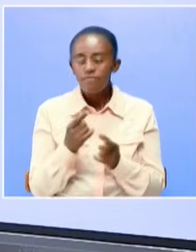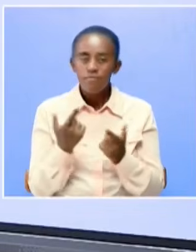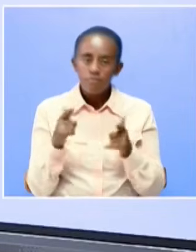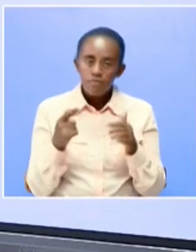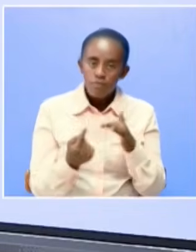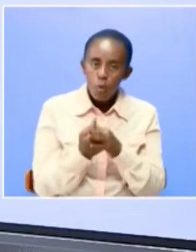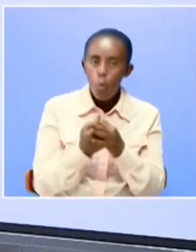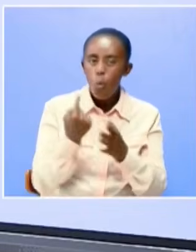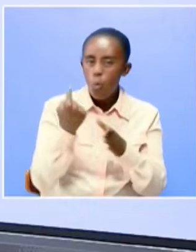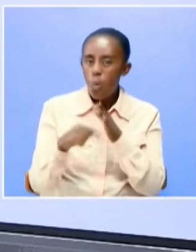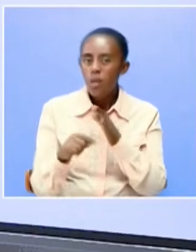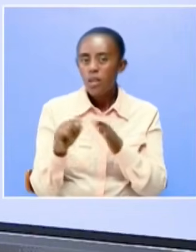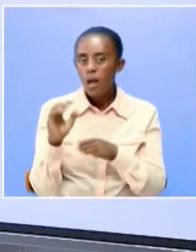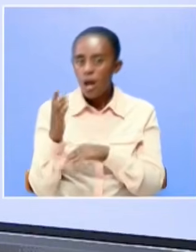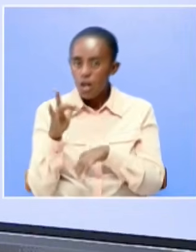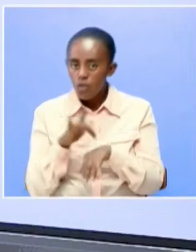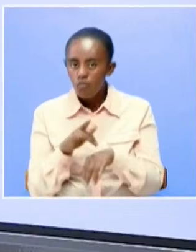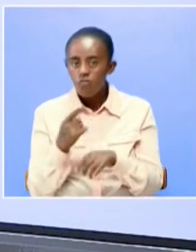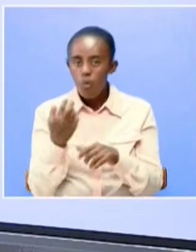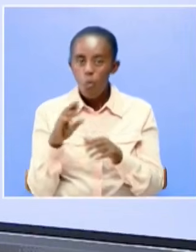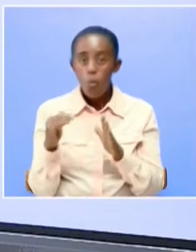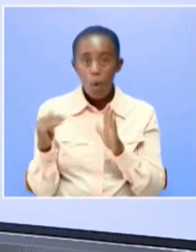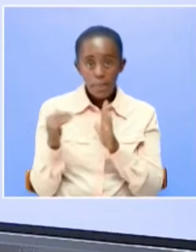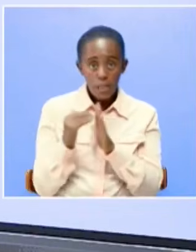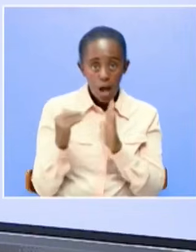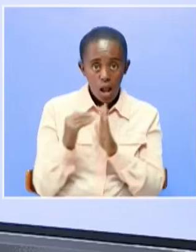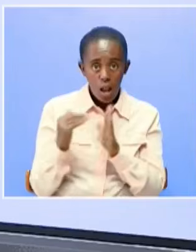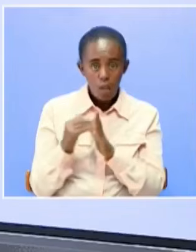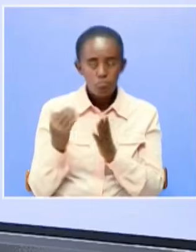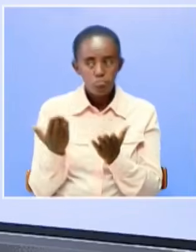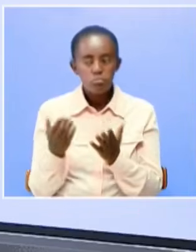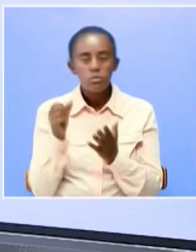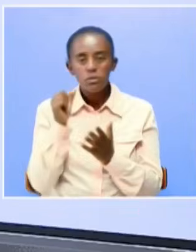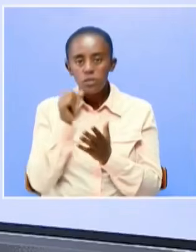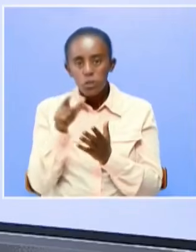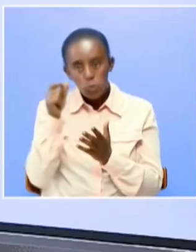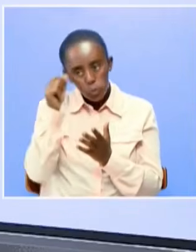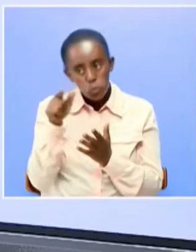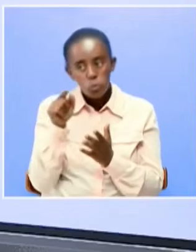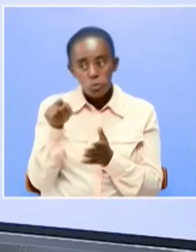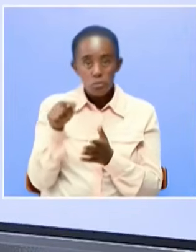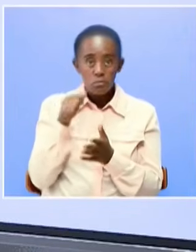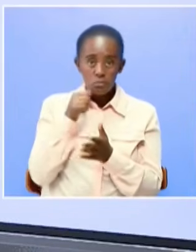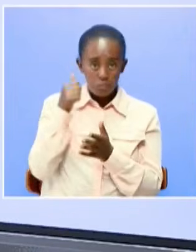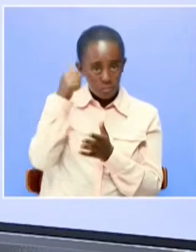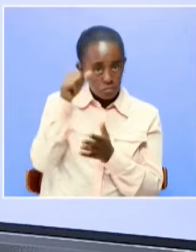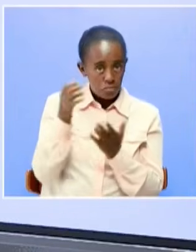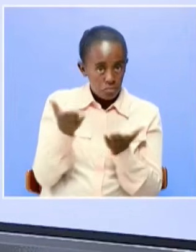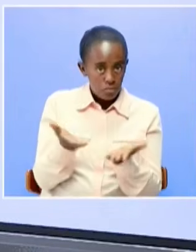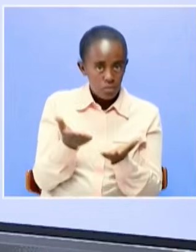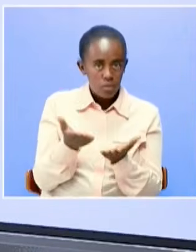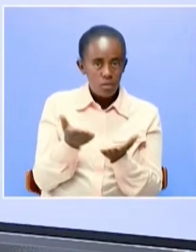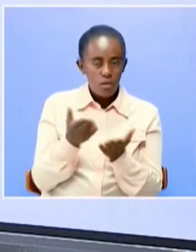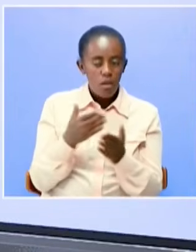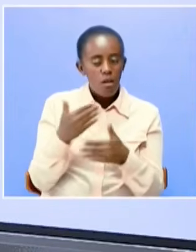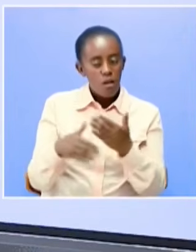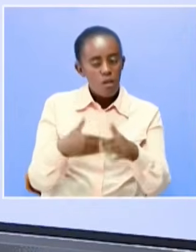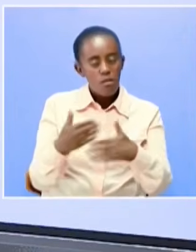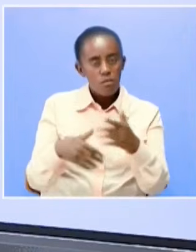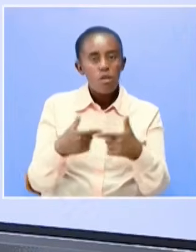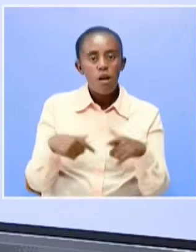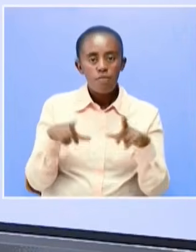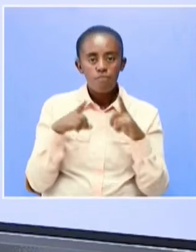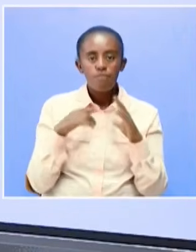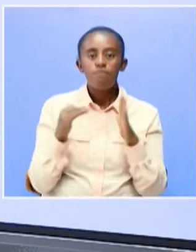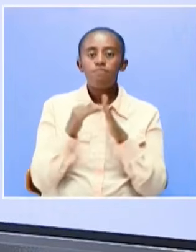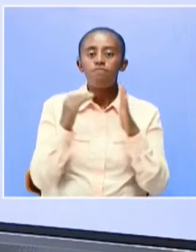What kinds of challenges or obstacles he or she passed through. Okay?